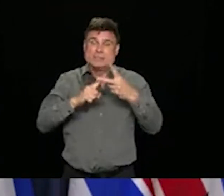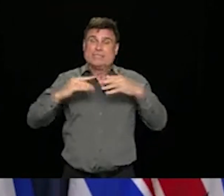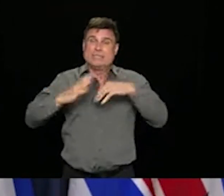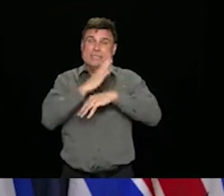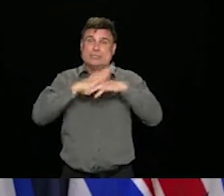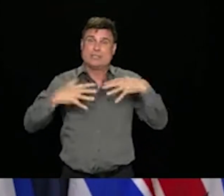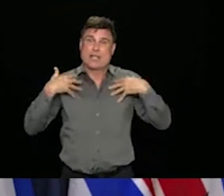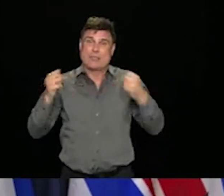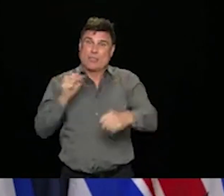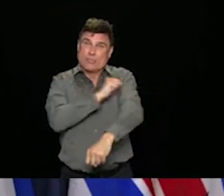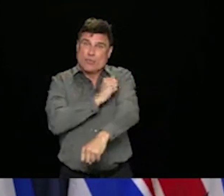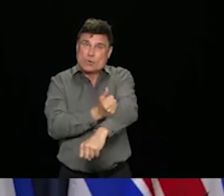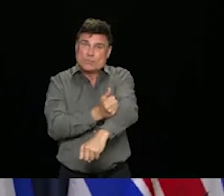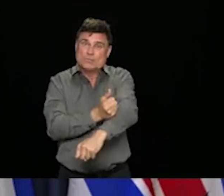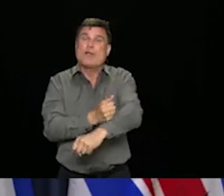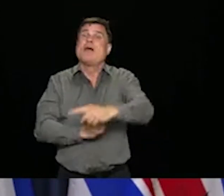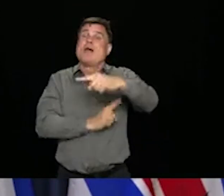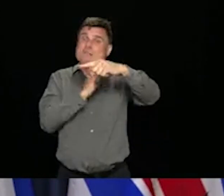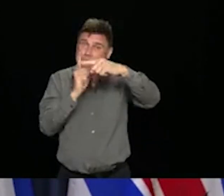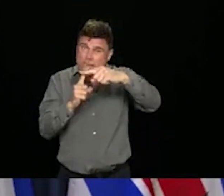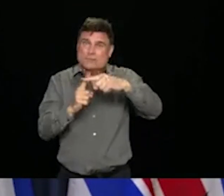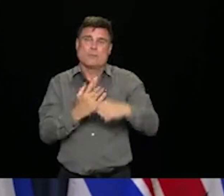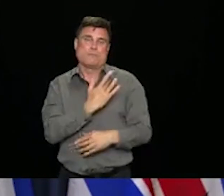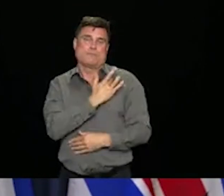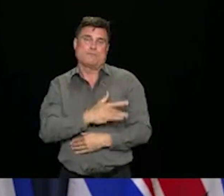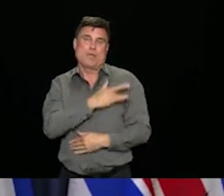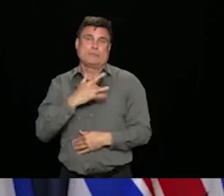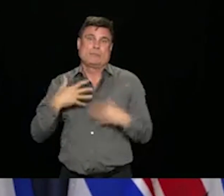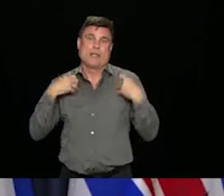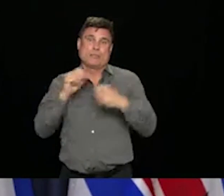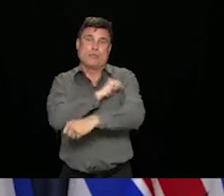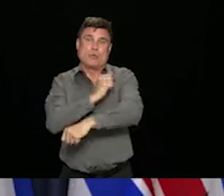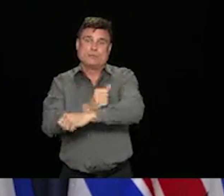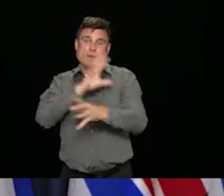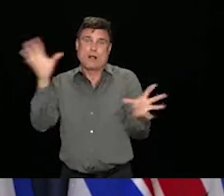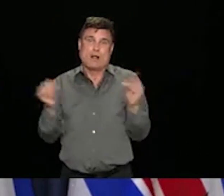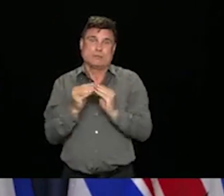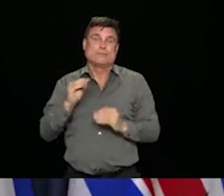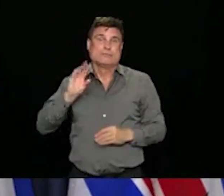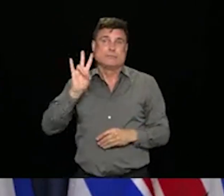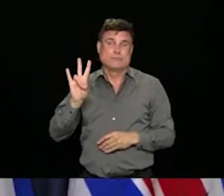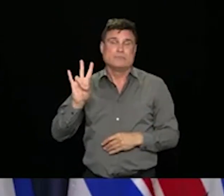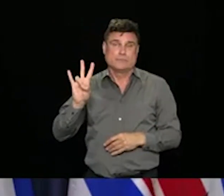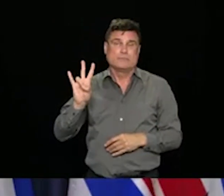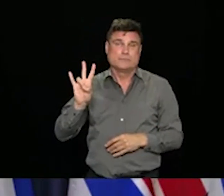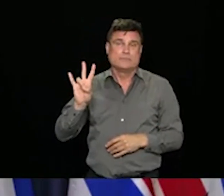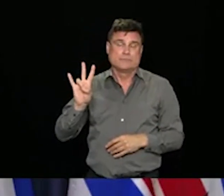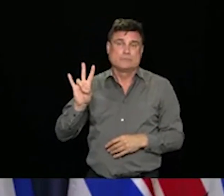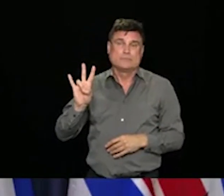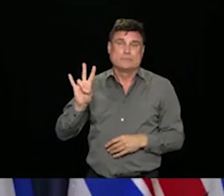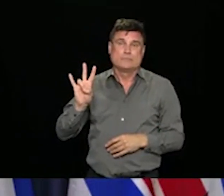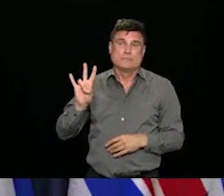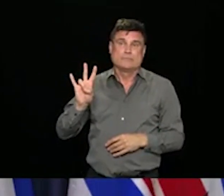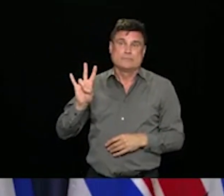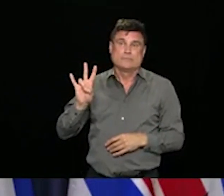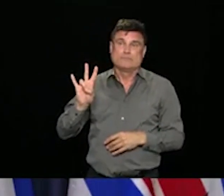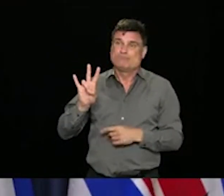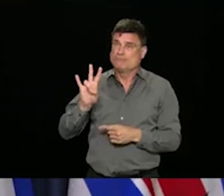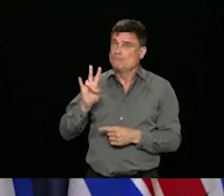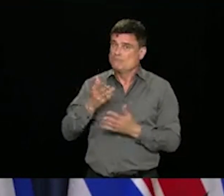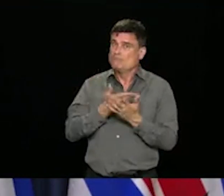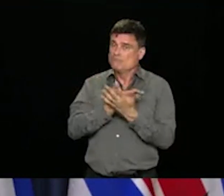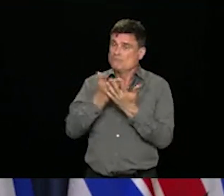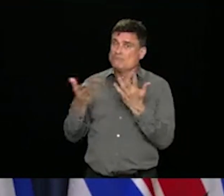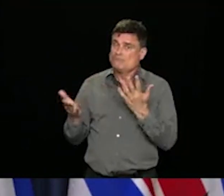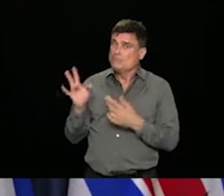advantage at the moment against other jurisdictions that have many, many, many more health jurisdictions, individual